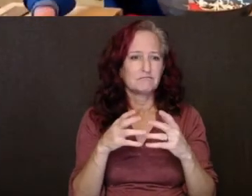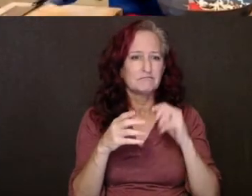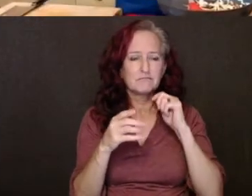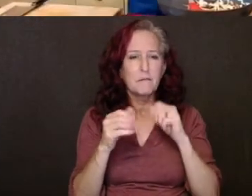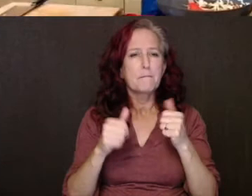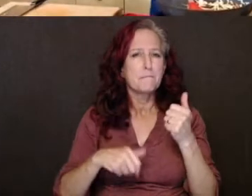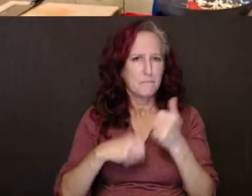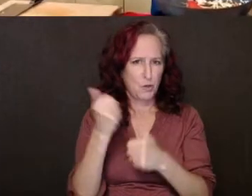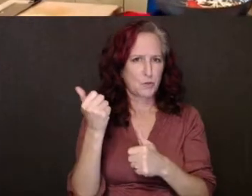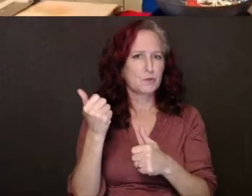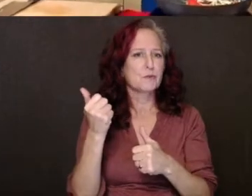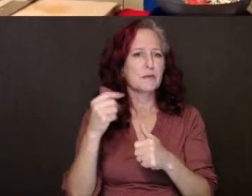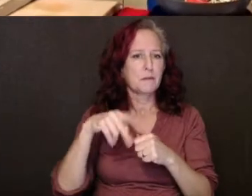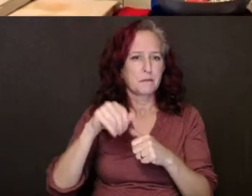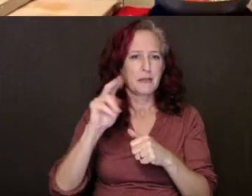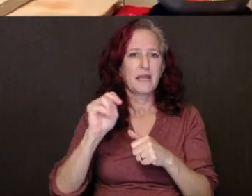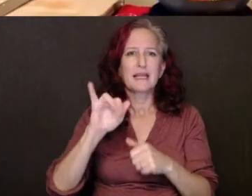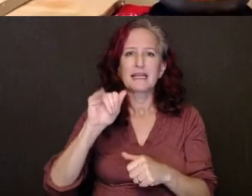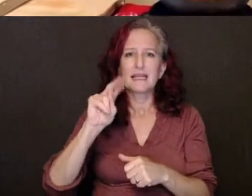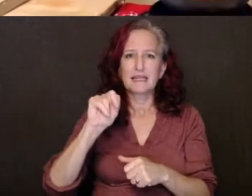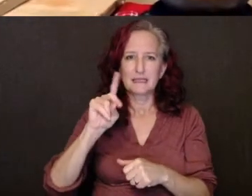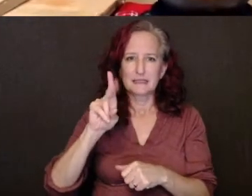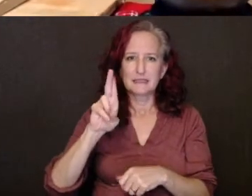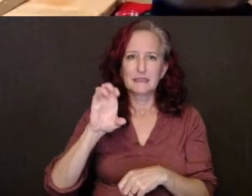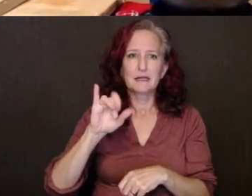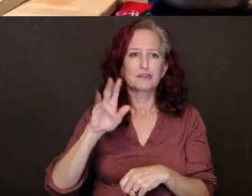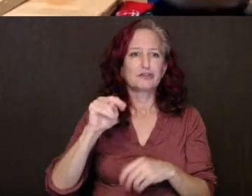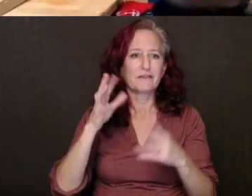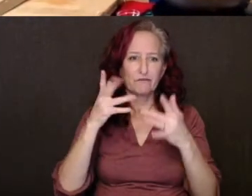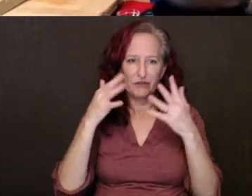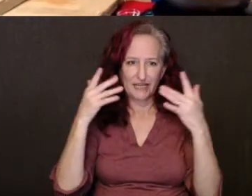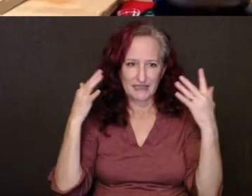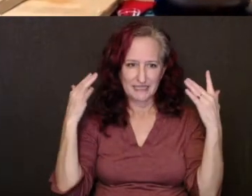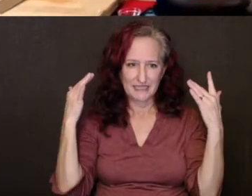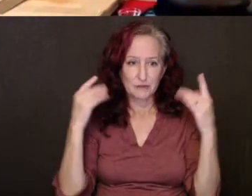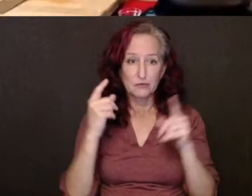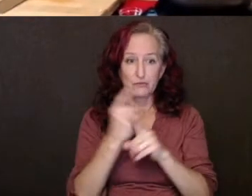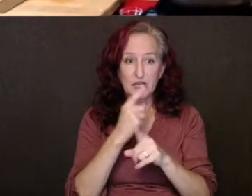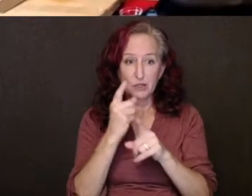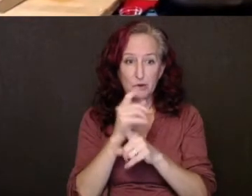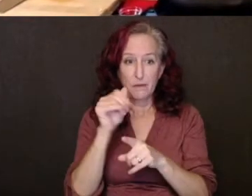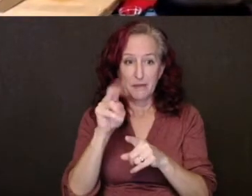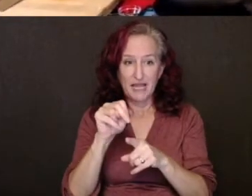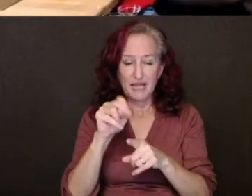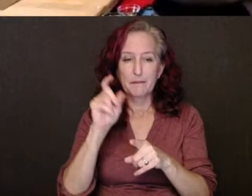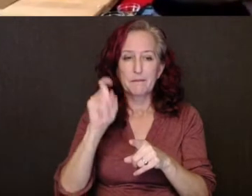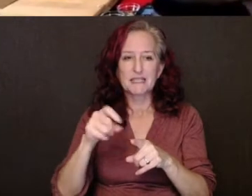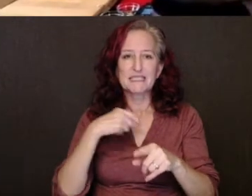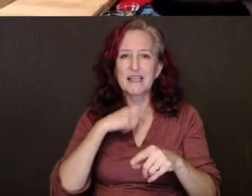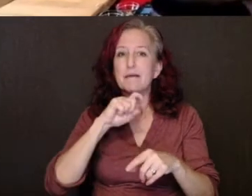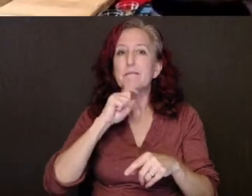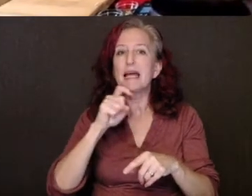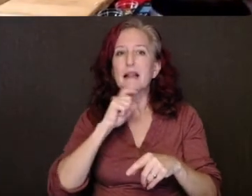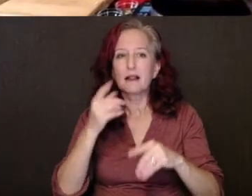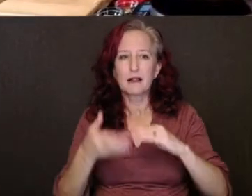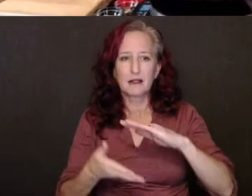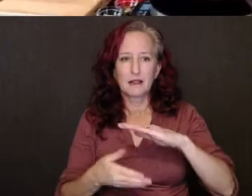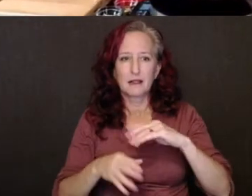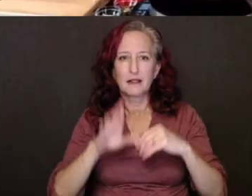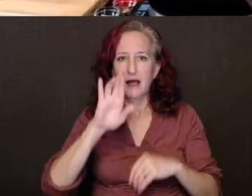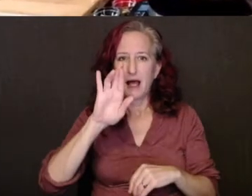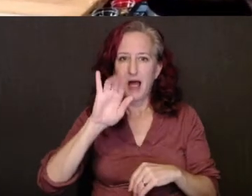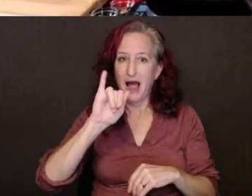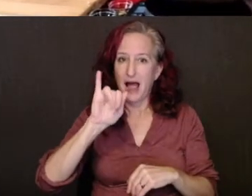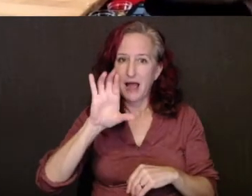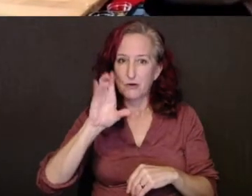yeah, you have to have a pan, have a bottom. Let me show you the bottom, the pan at the bottom. It has to have metal.